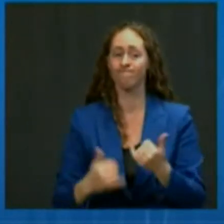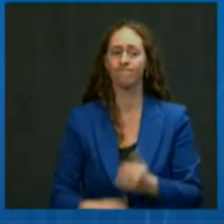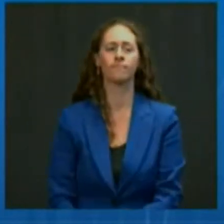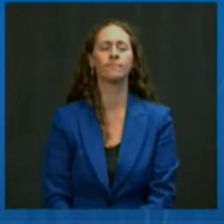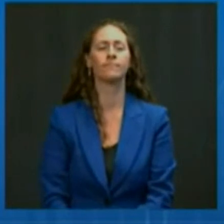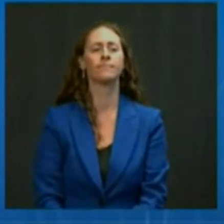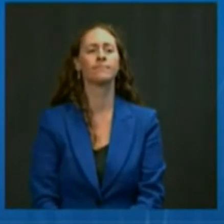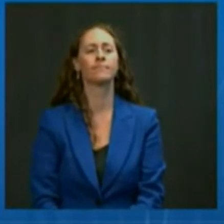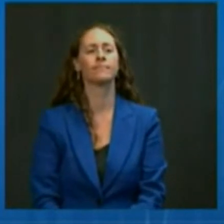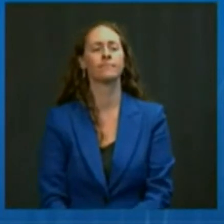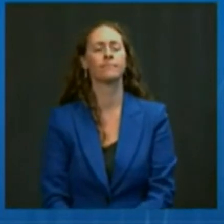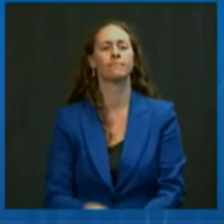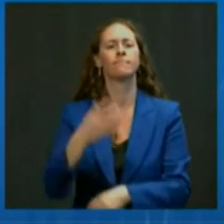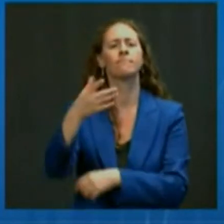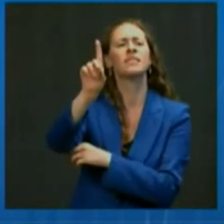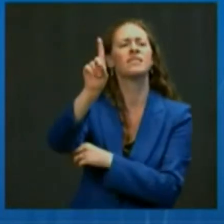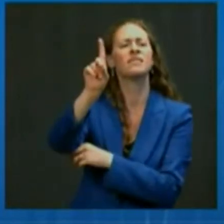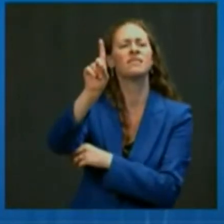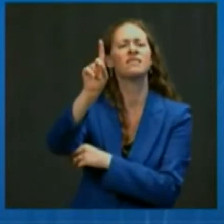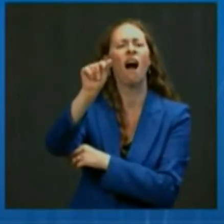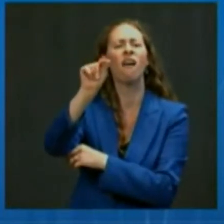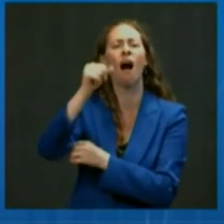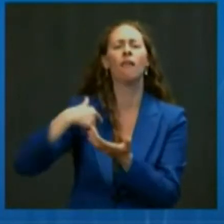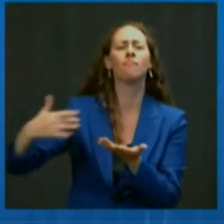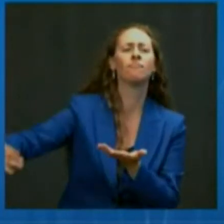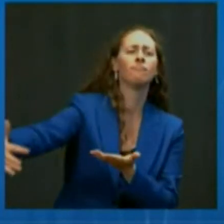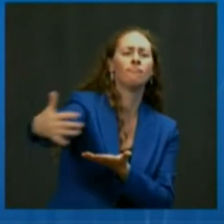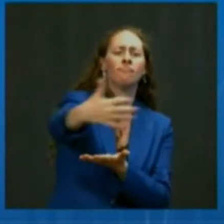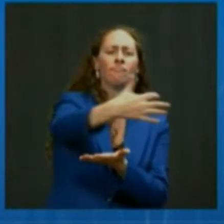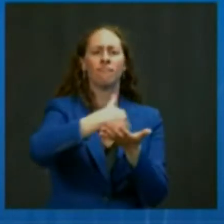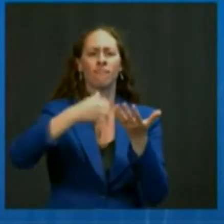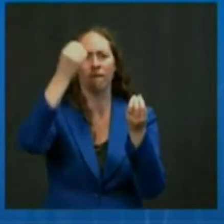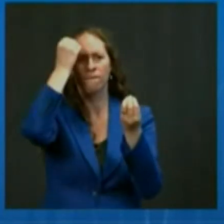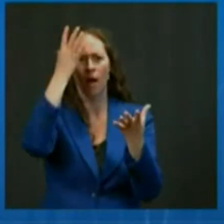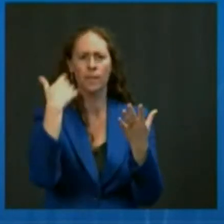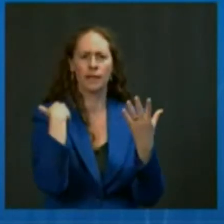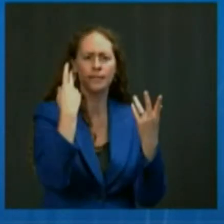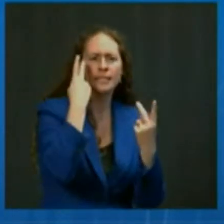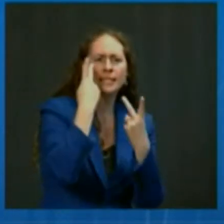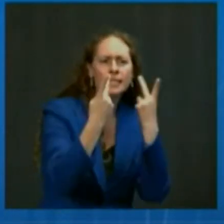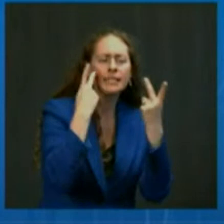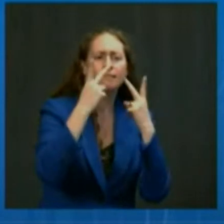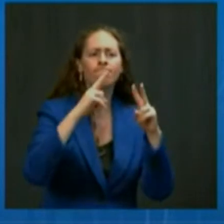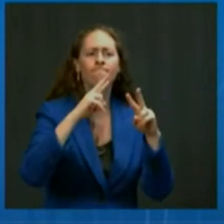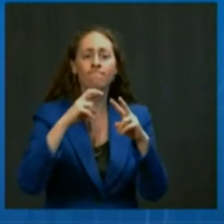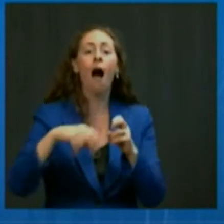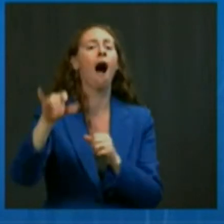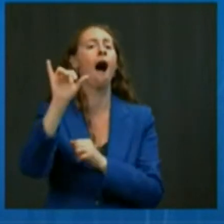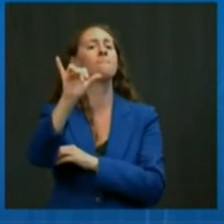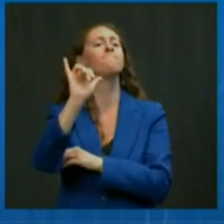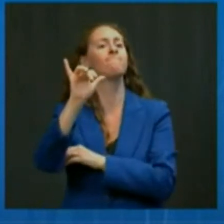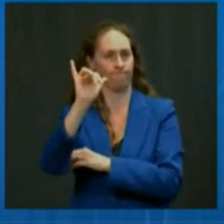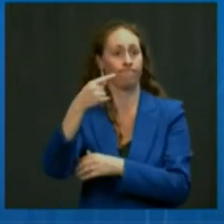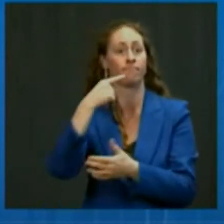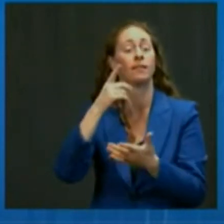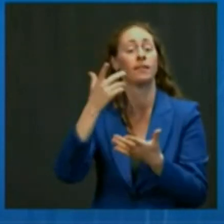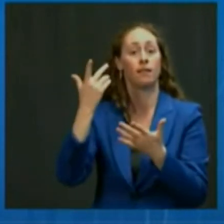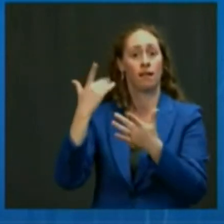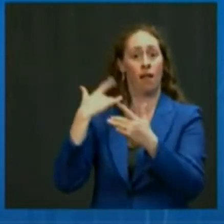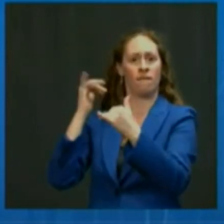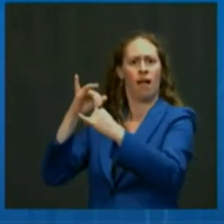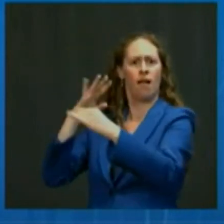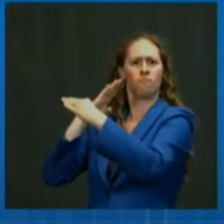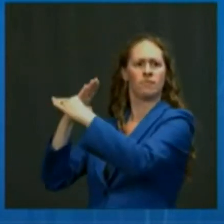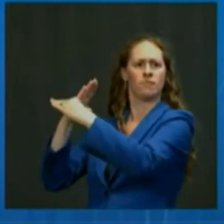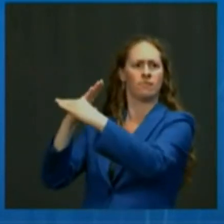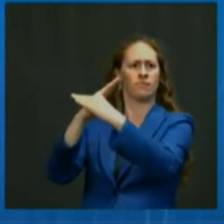against mild and moderate disease has decreased over time. This is likely due to both waning immunity and the